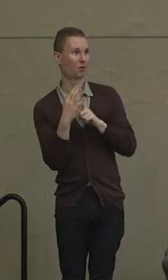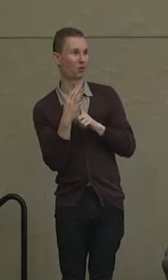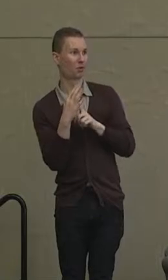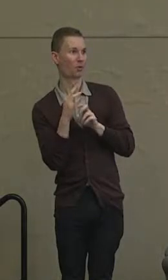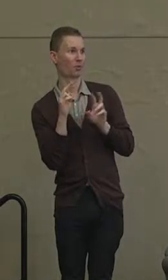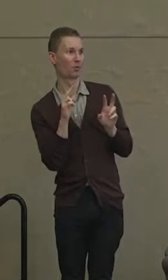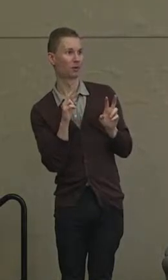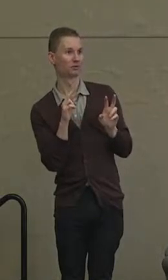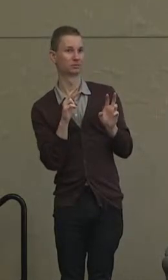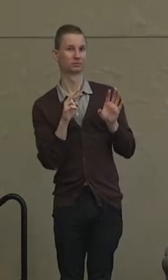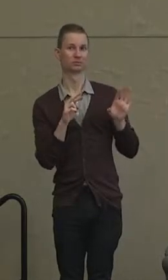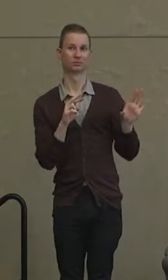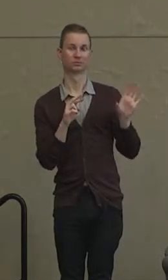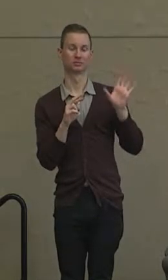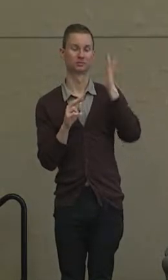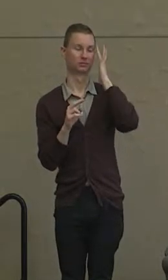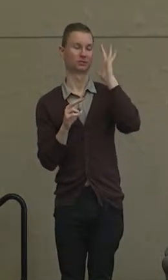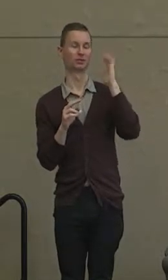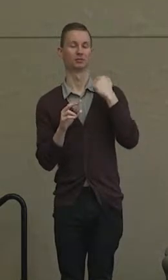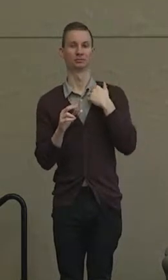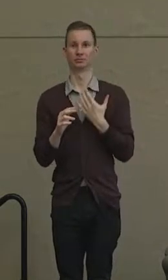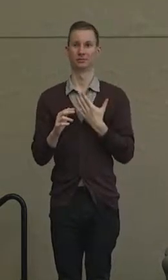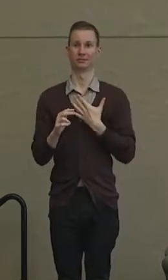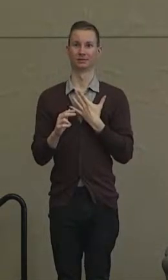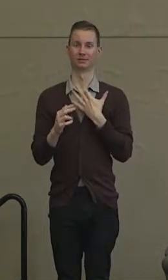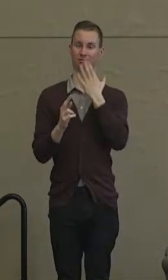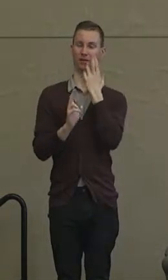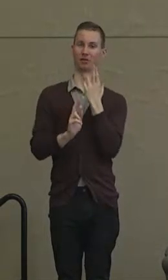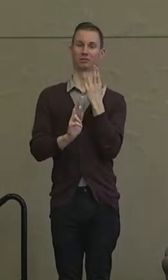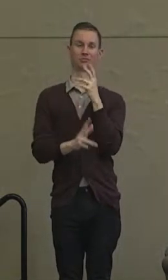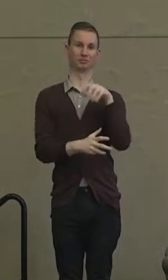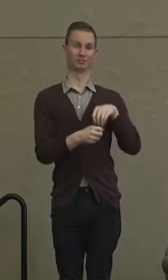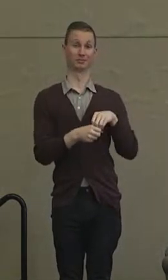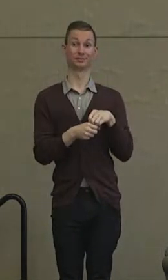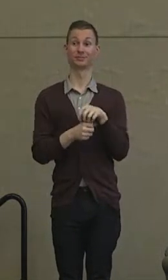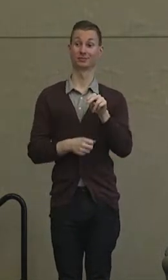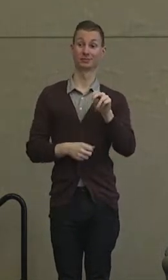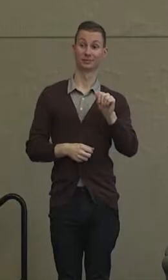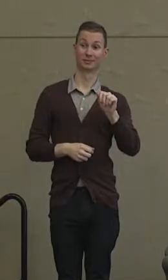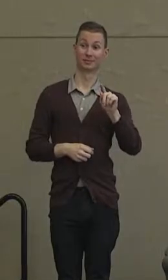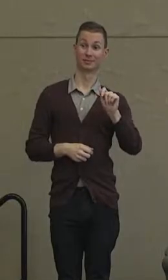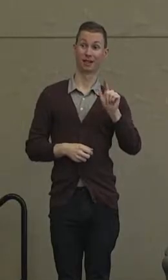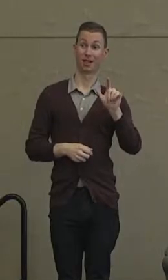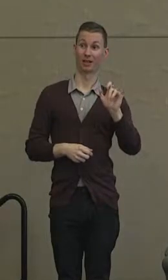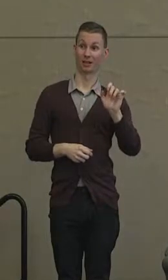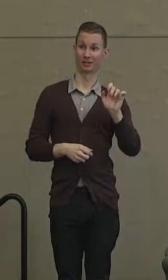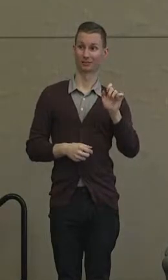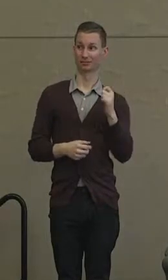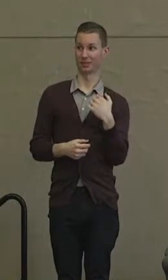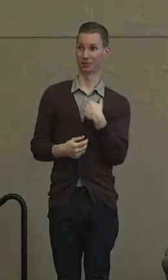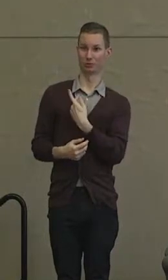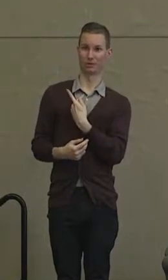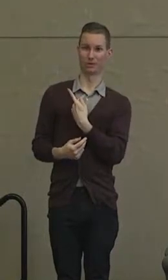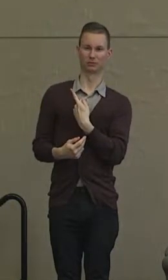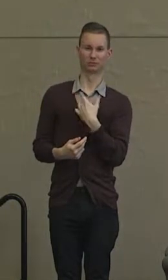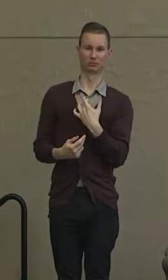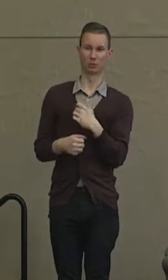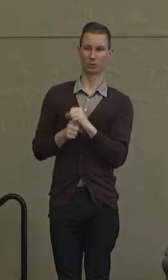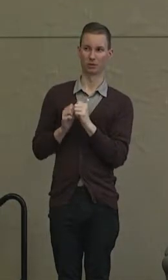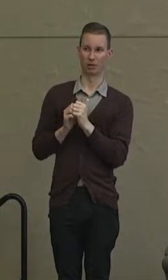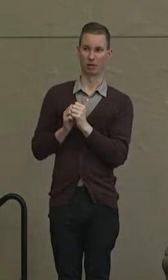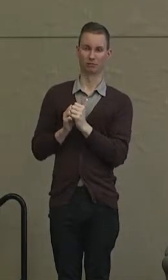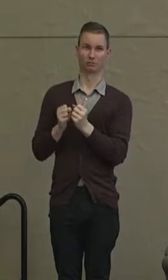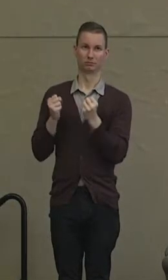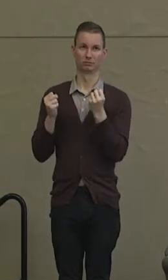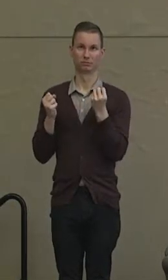Beth's brilliance, and so I'm so honored to be part of this. And then Natalie and I often collaborate for many